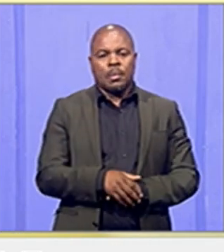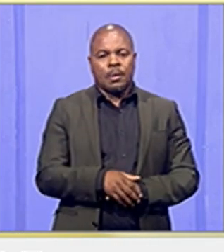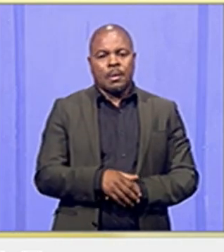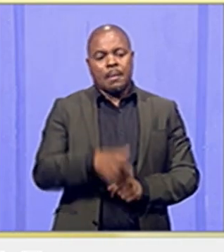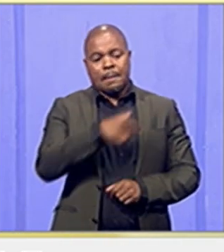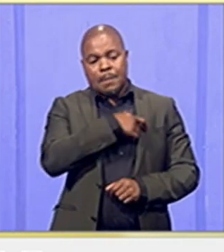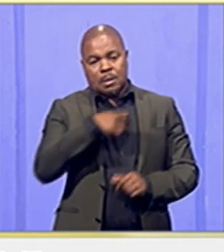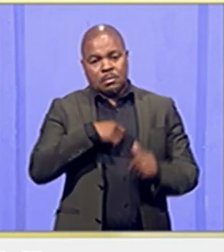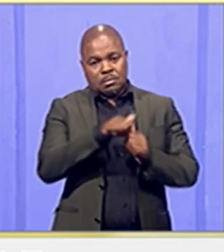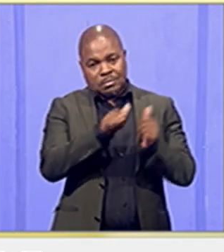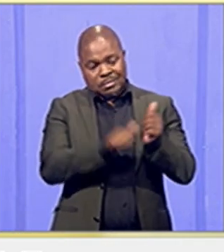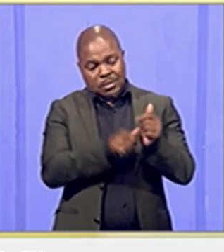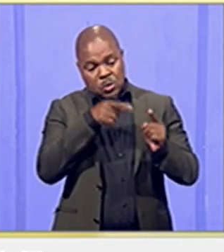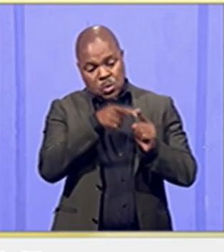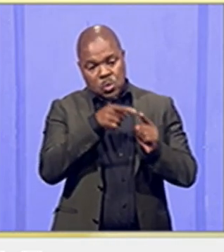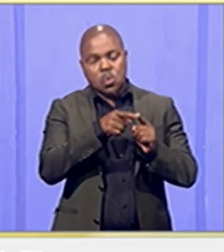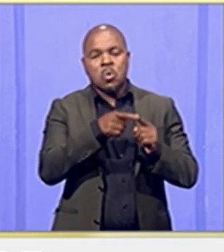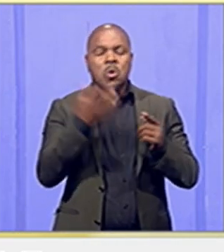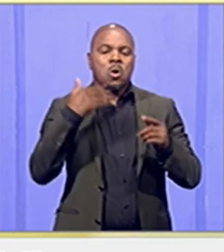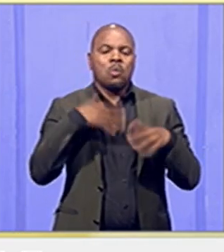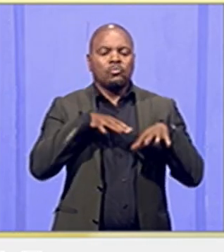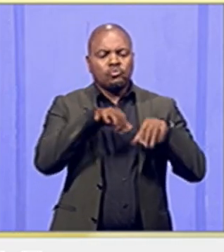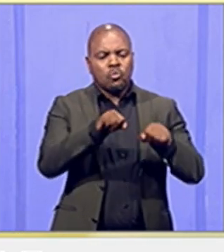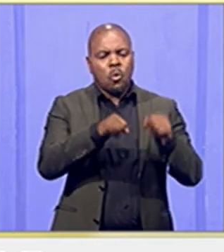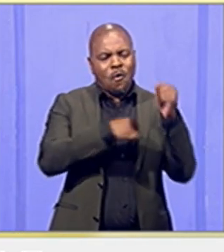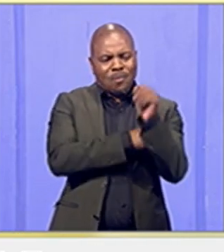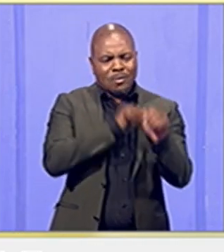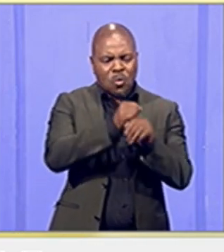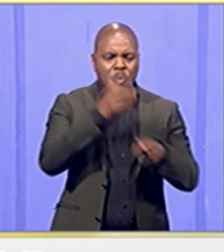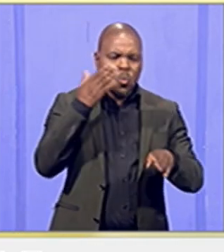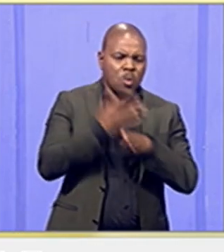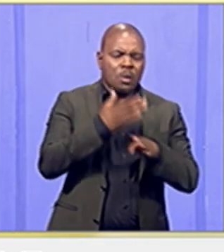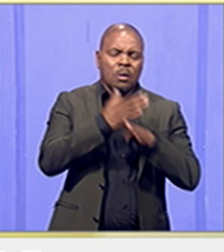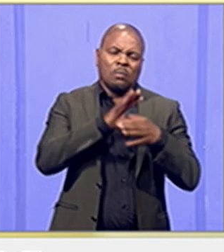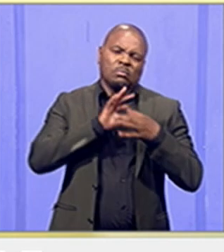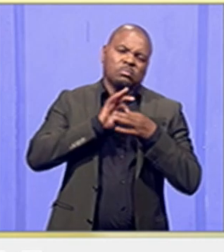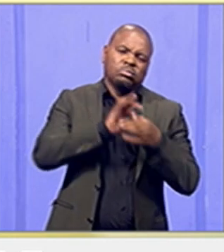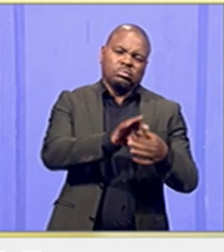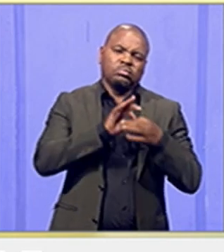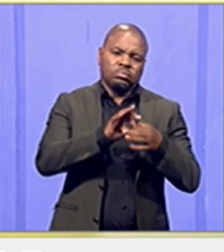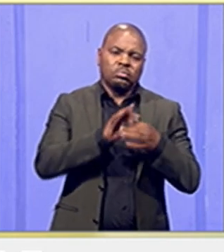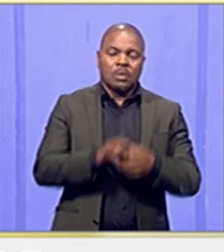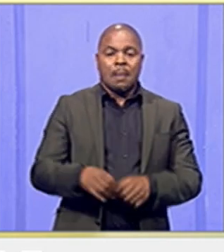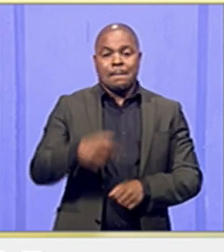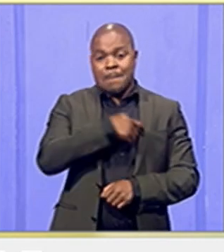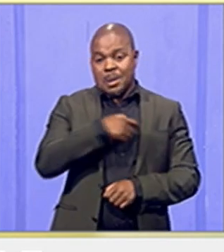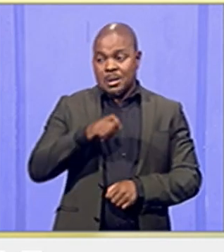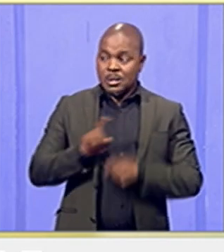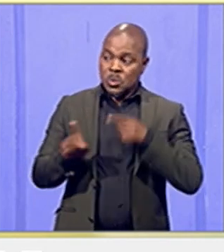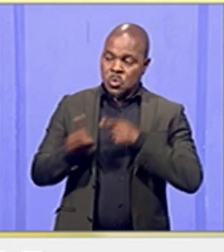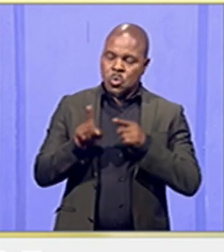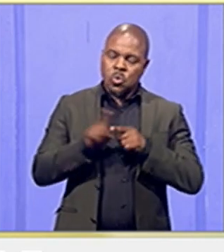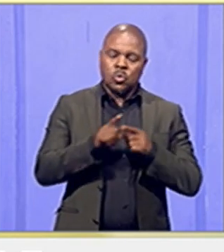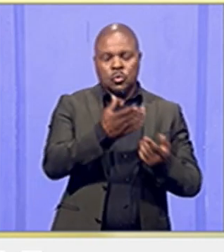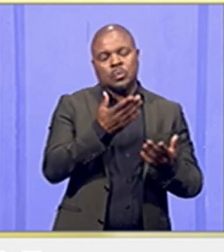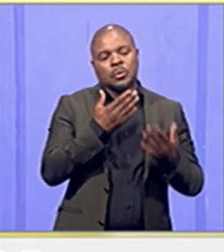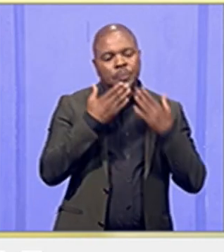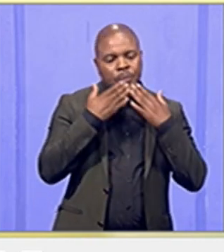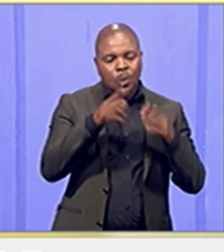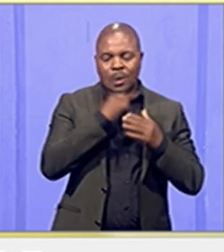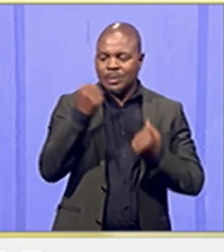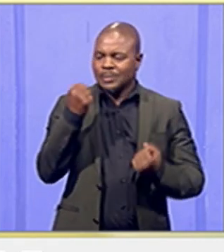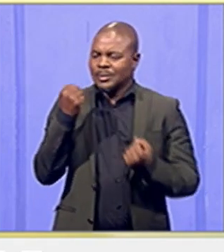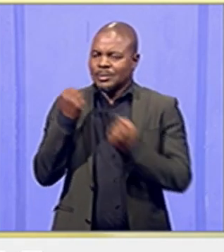the responsibilities of his office with dedication. The President is grateful for the support he has provided to him throughout